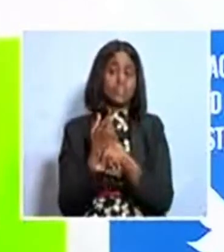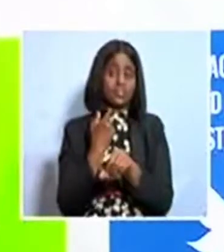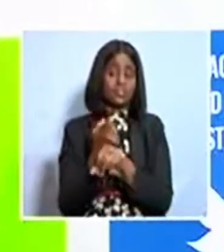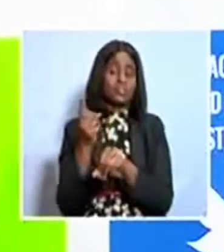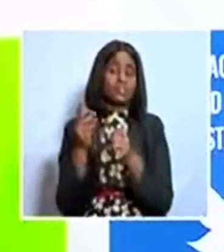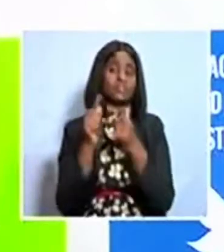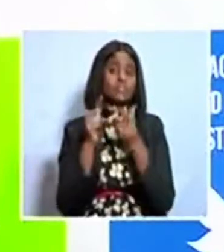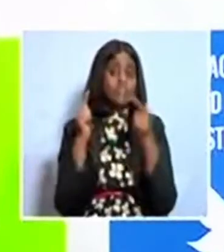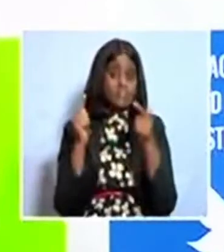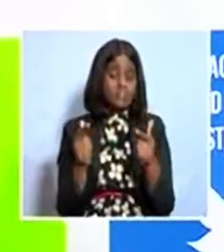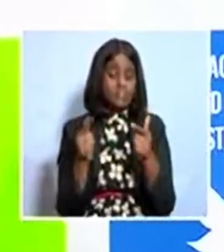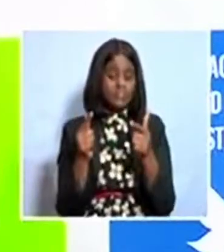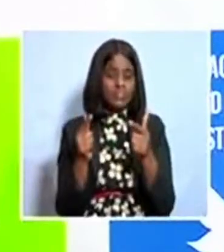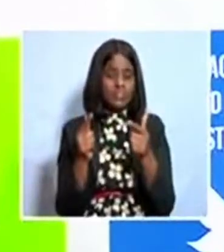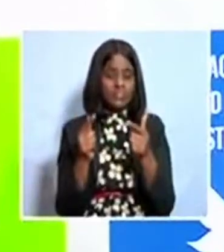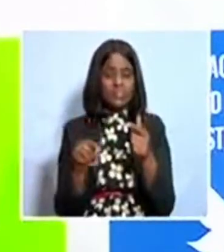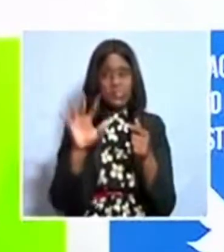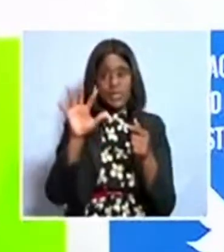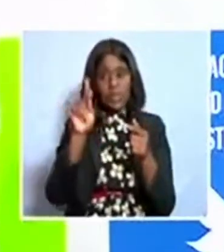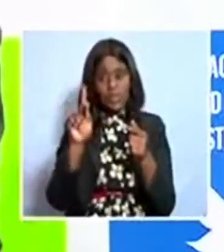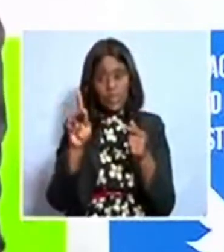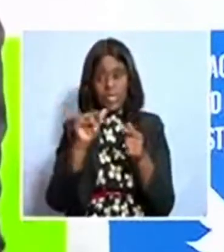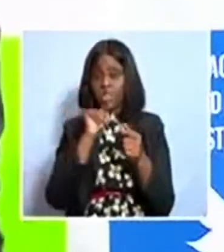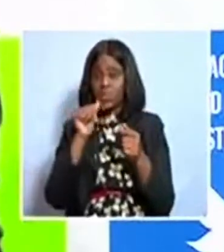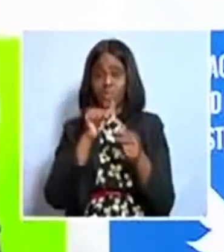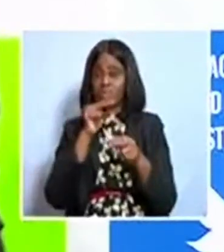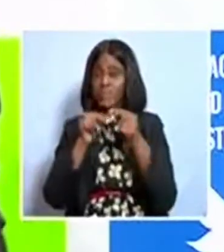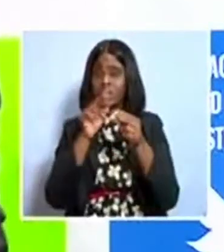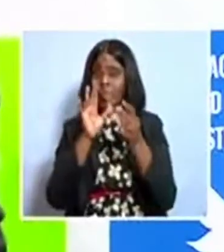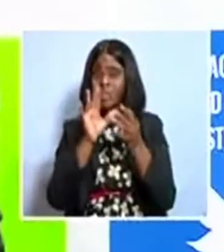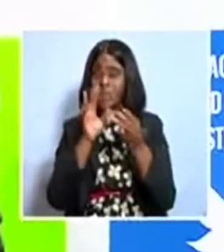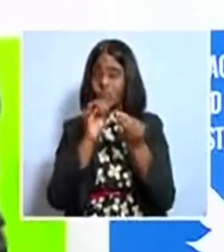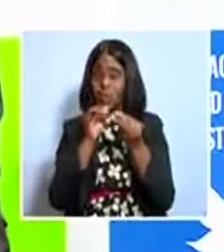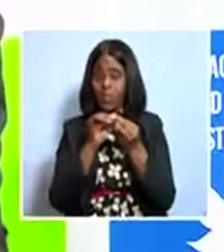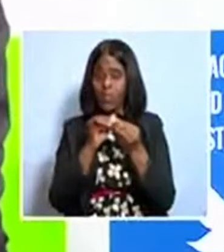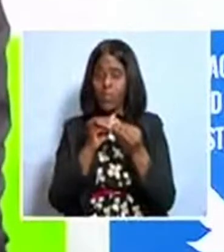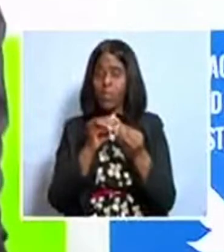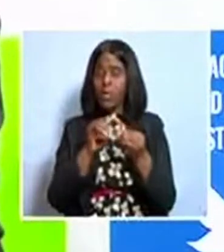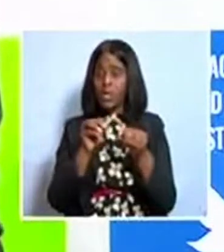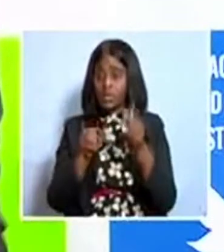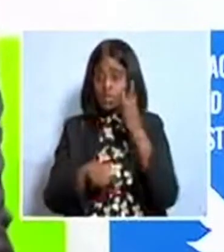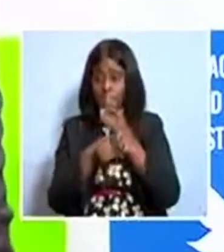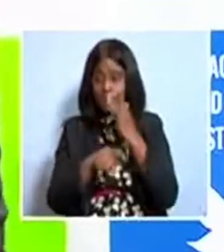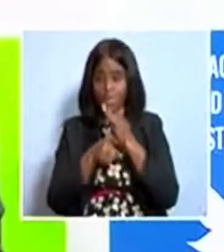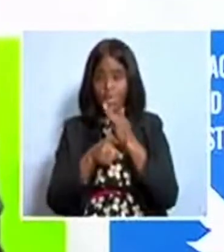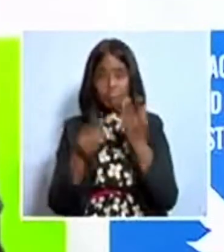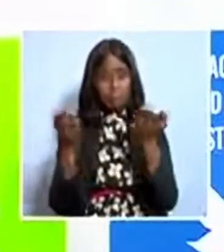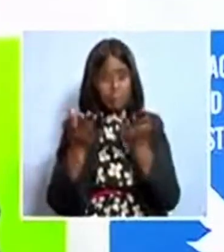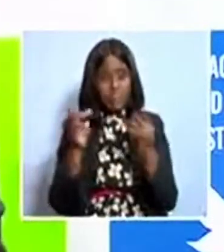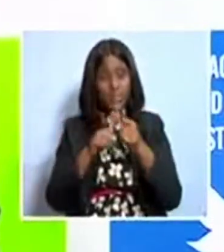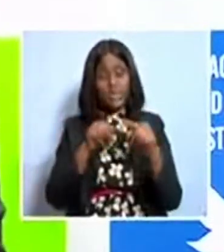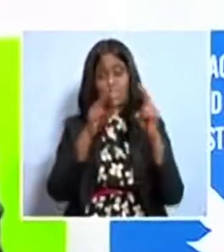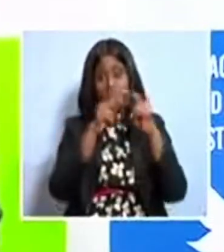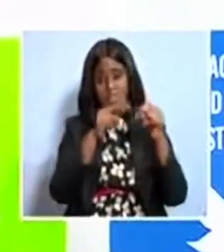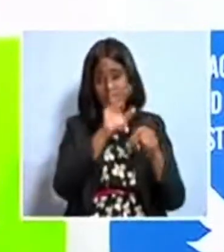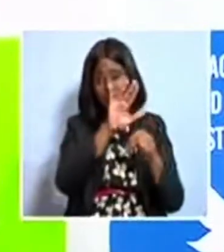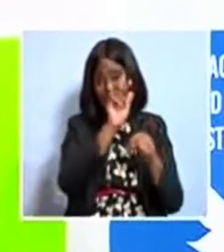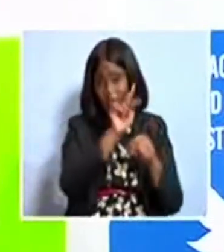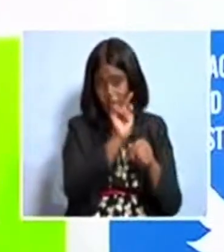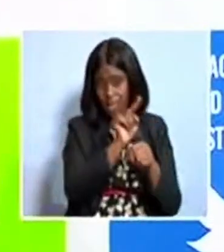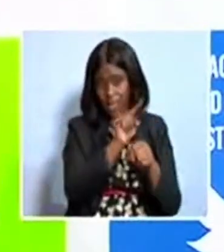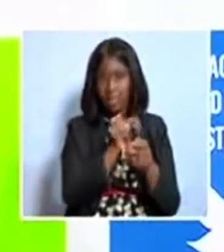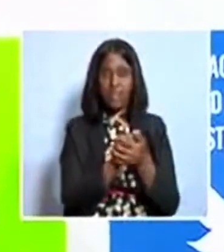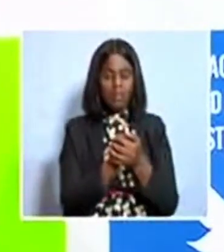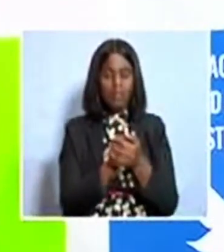big... 5 kwacha may not mean money 5 kwacha may not mean much in an urban setting, but in a rural setting, it really